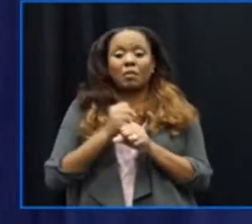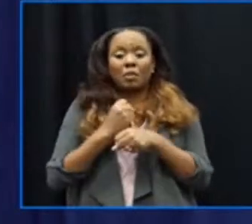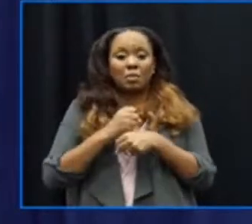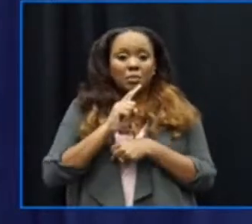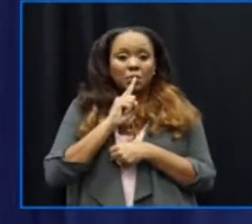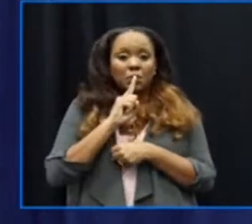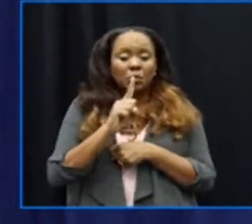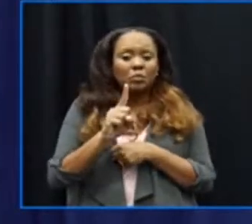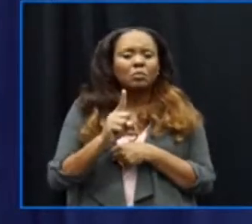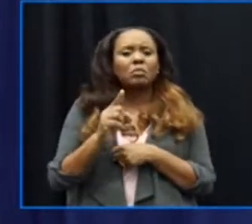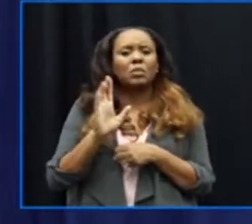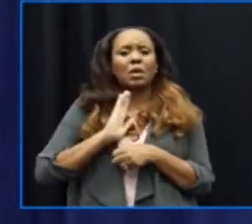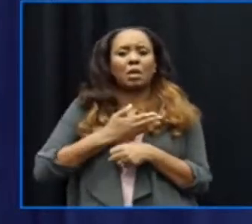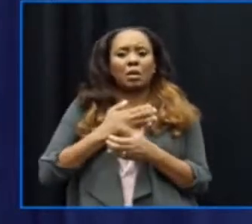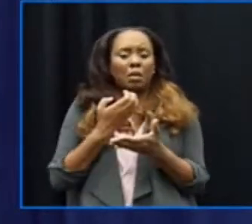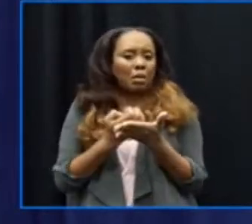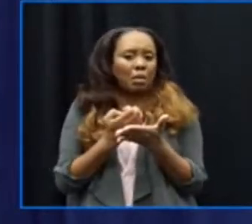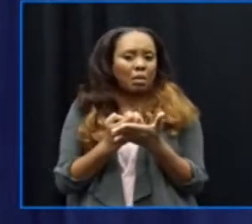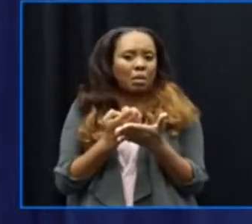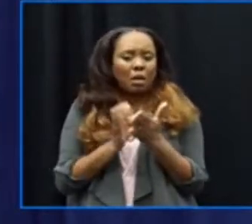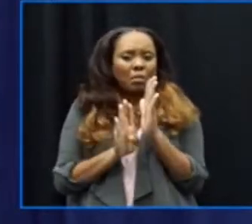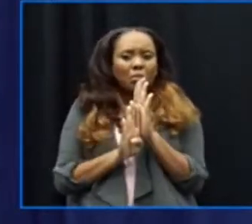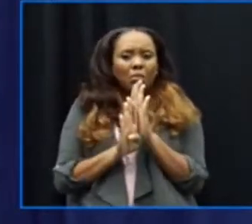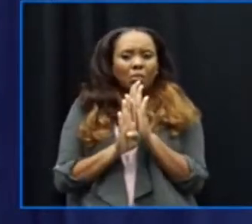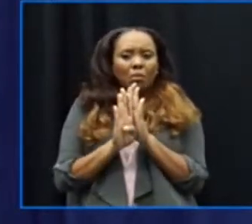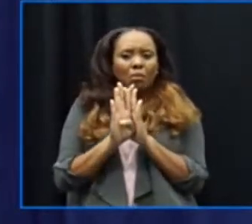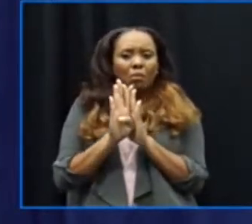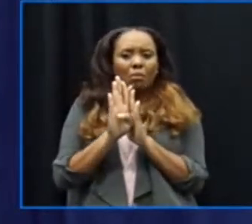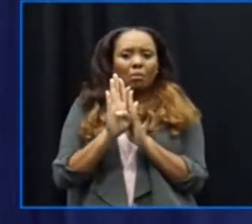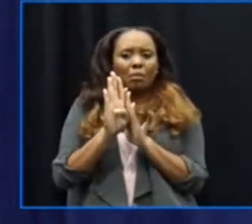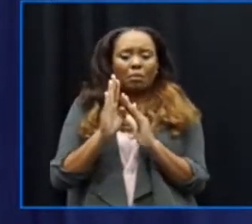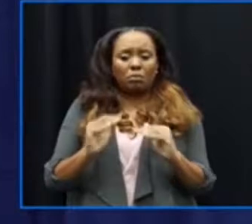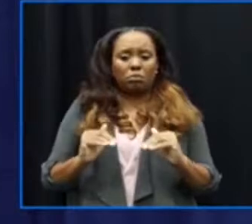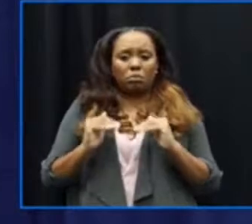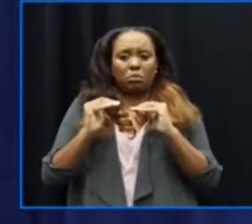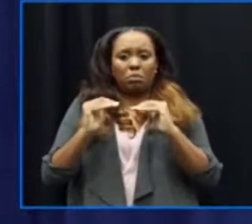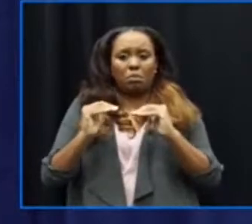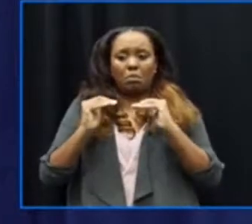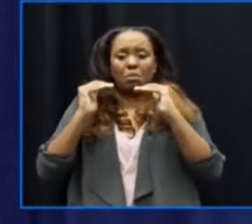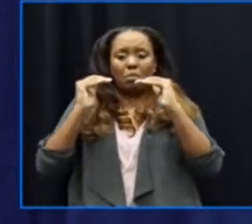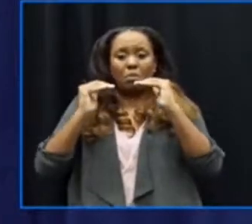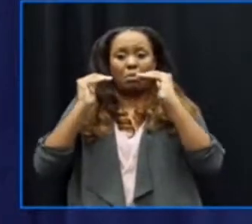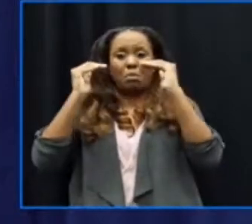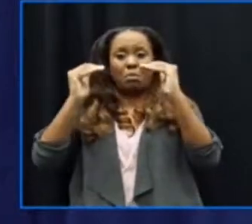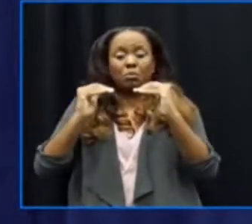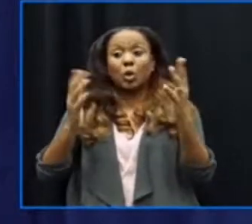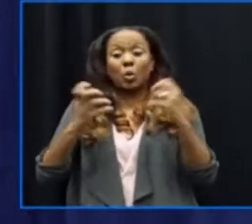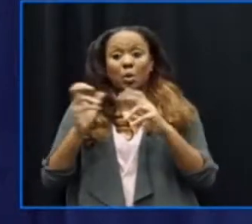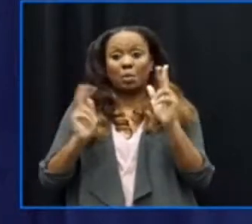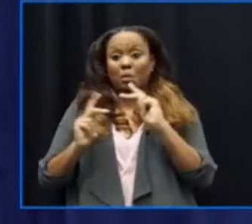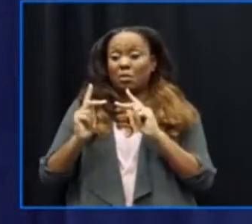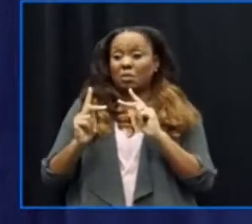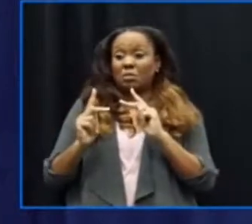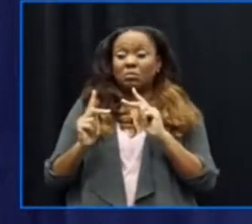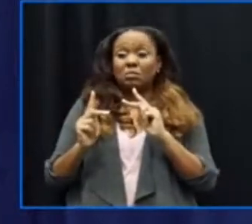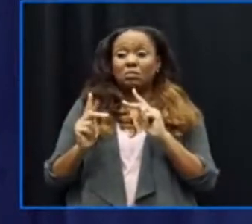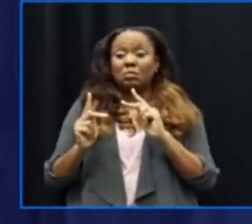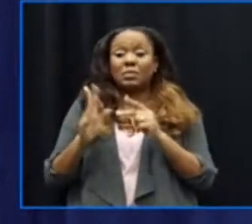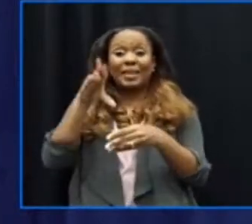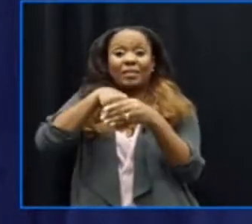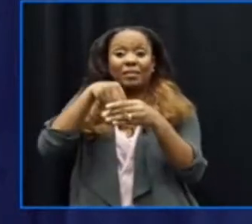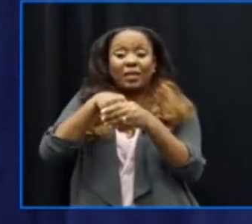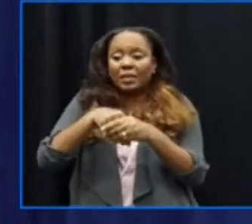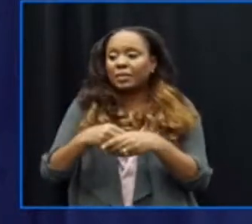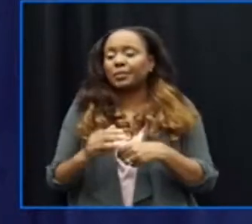the economy grows, it attracts foreign investment, local investment, we increase the number of